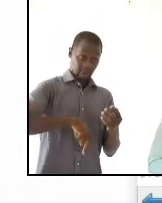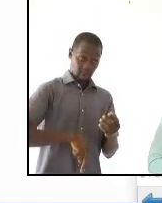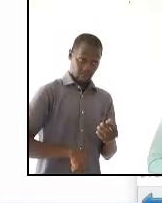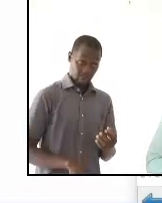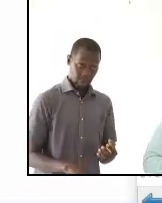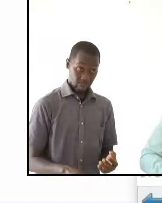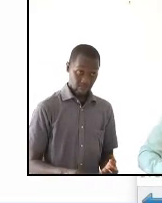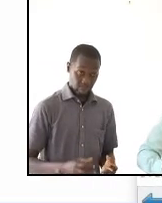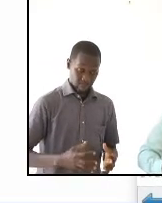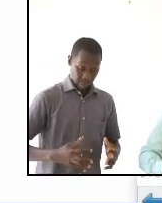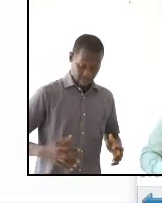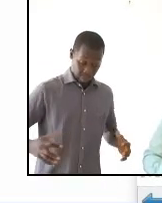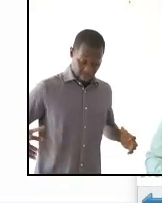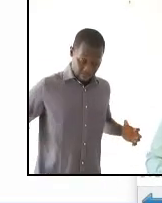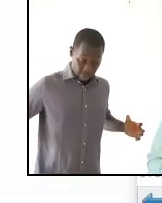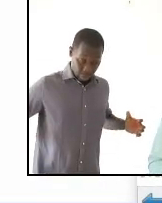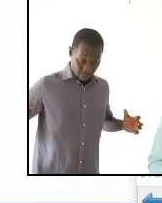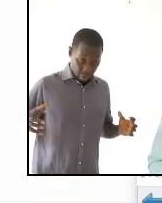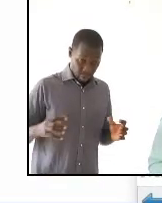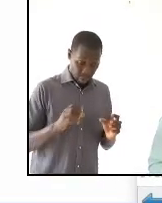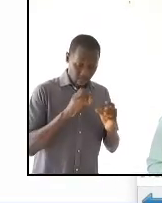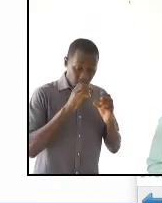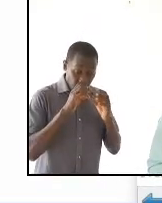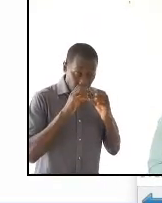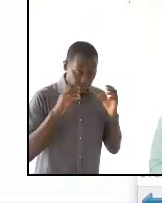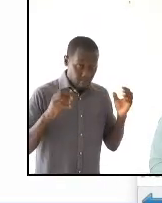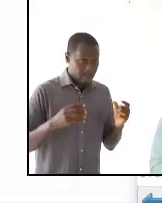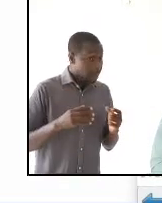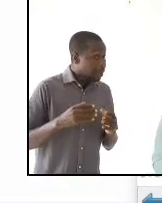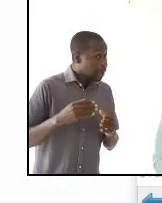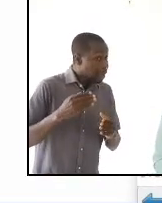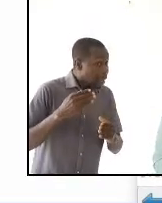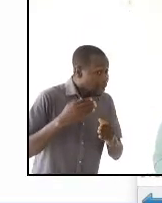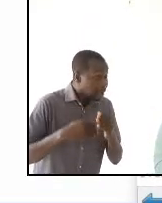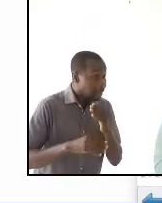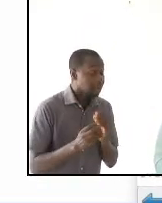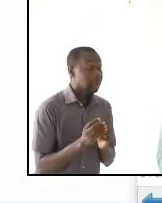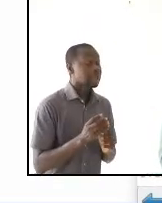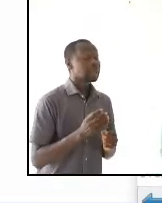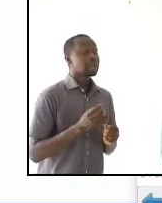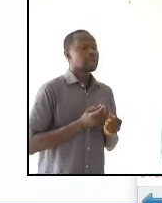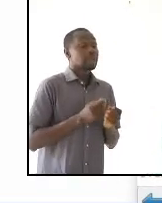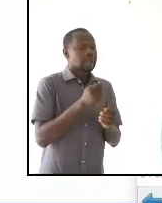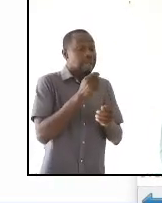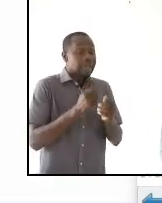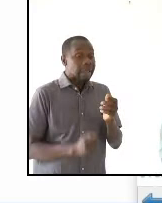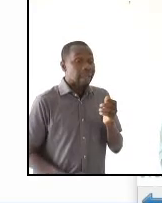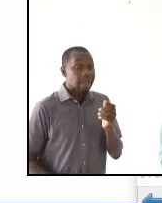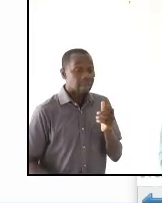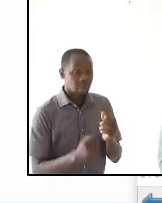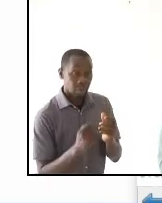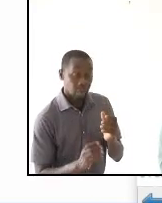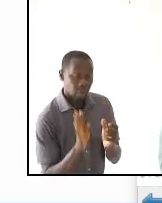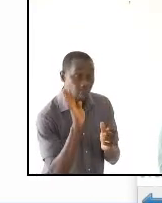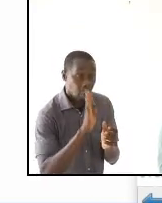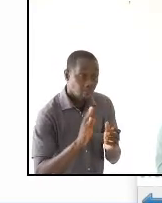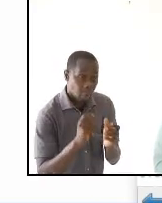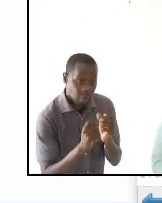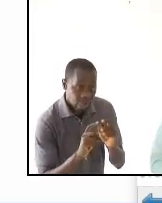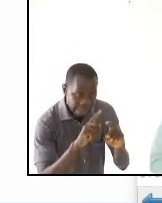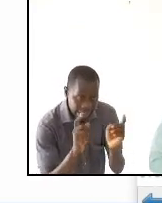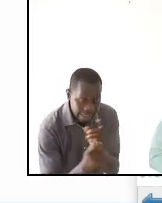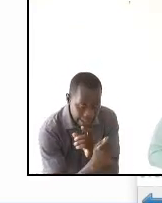sucked in and you can see the balloons fill up. And the reverse is when you release the sheet at the bottom, the blue sheet,